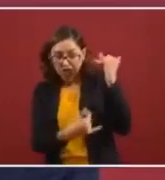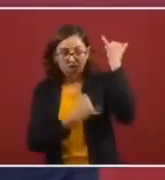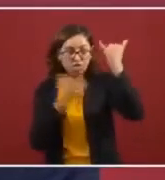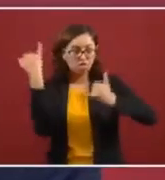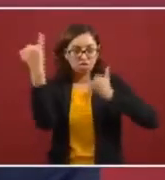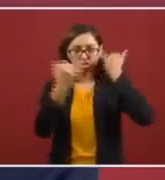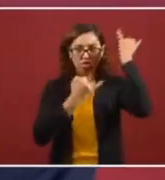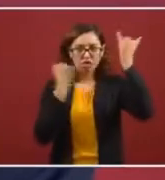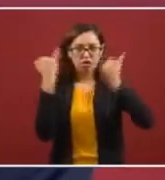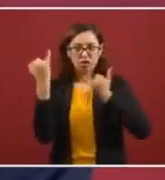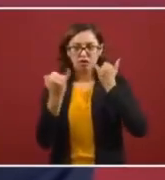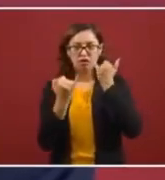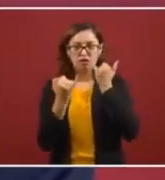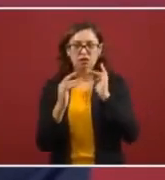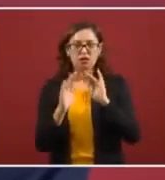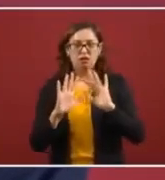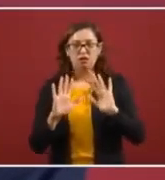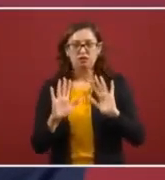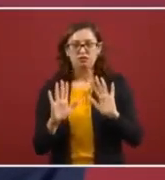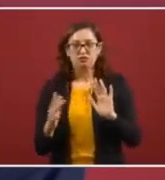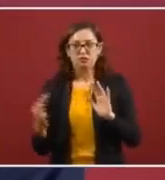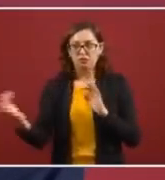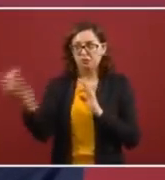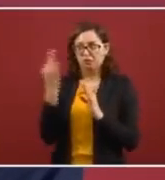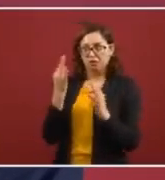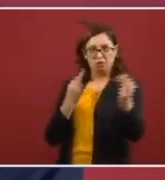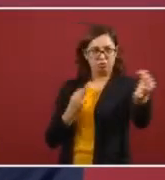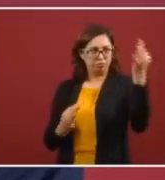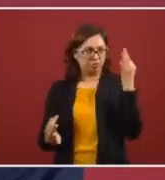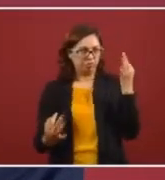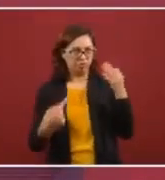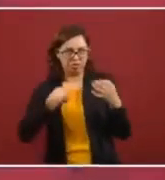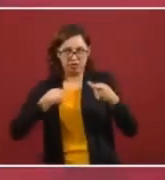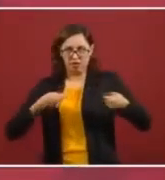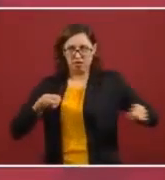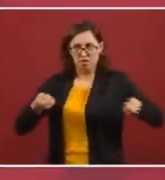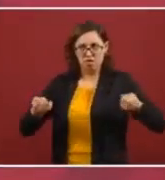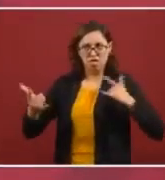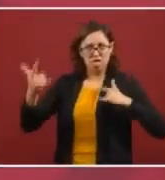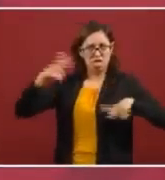And I do not permit anyone to manipulate me.